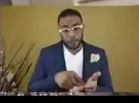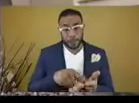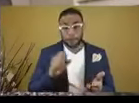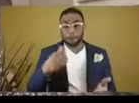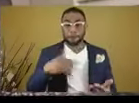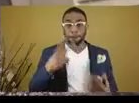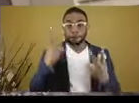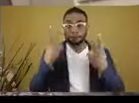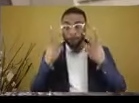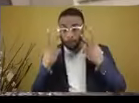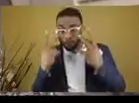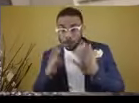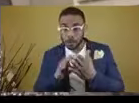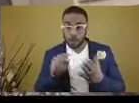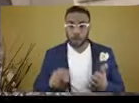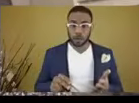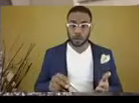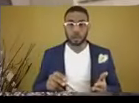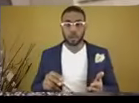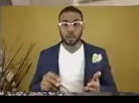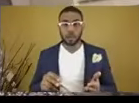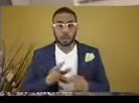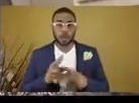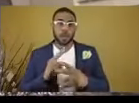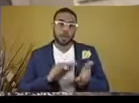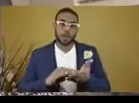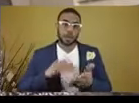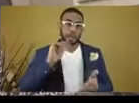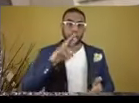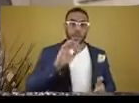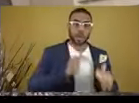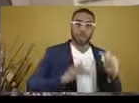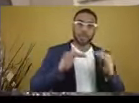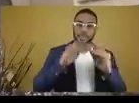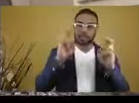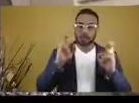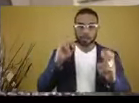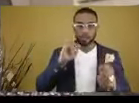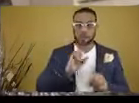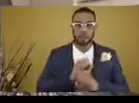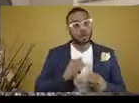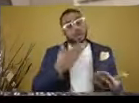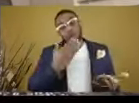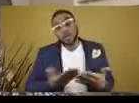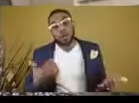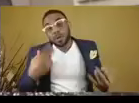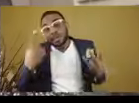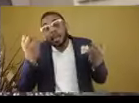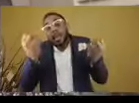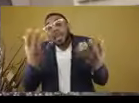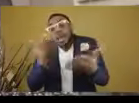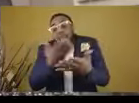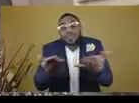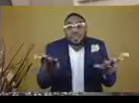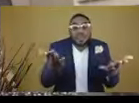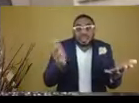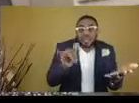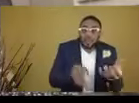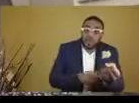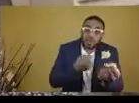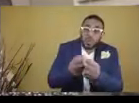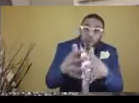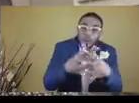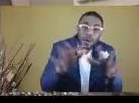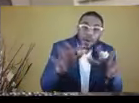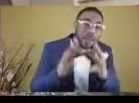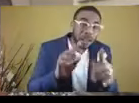see student loan forgiveness as a racial justice issue as well. And quite frankly, we see a lot of the things that will support American families